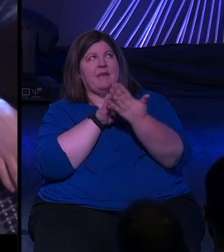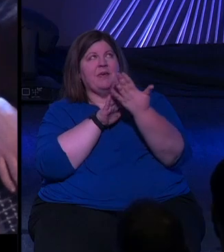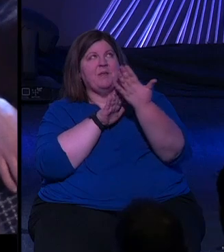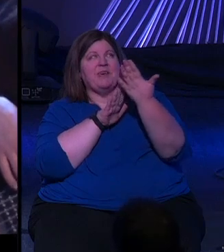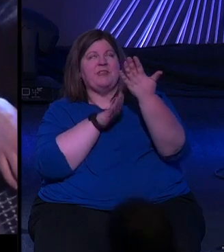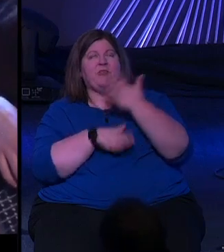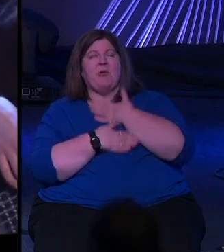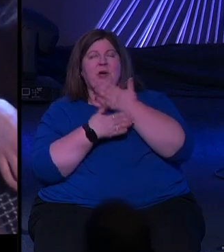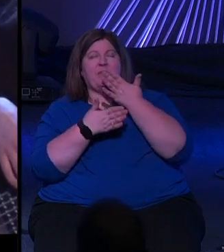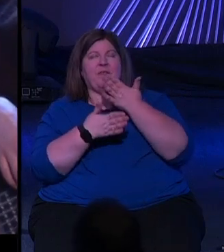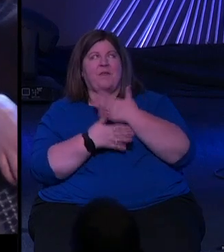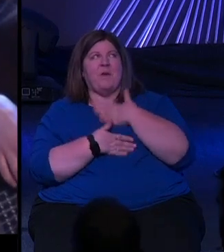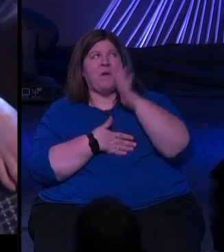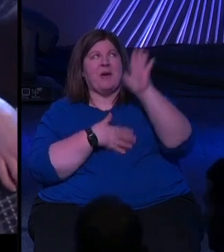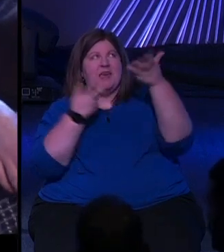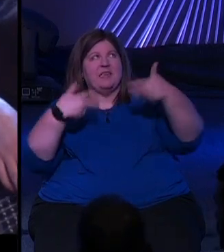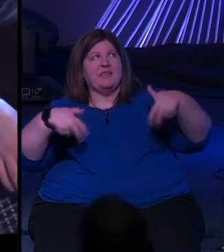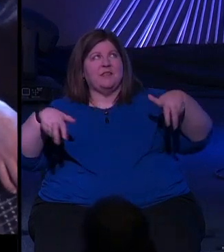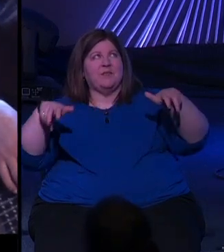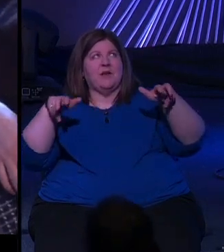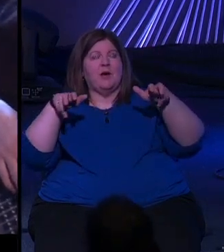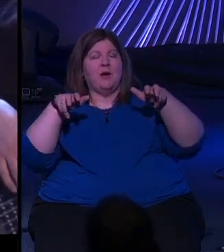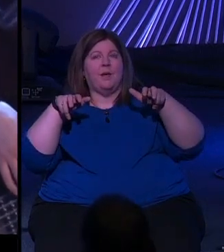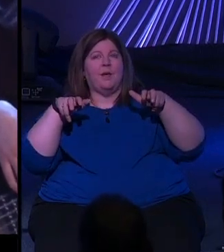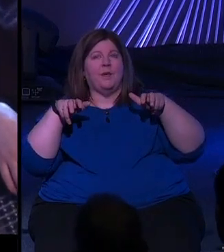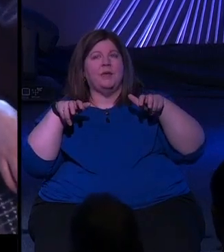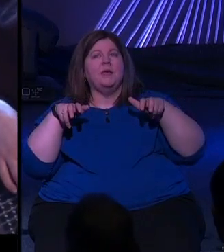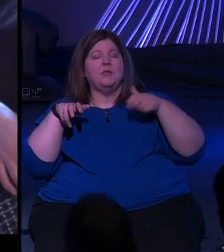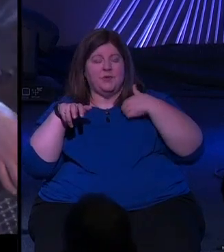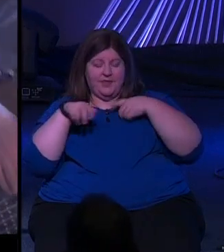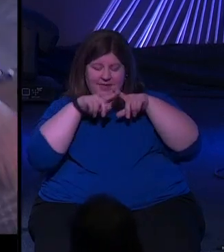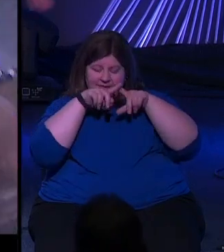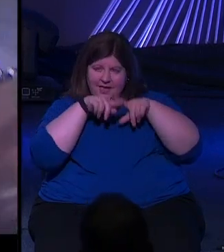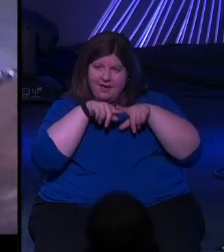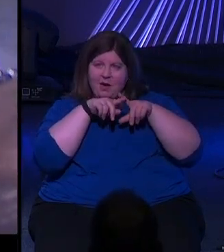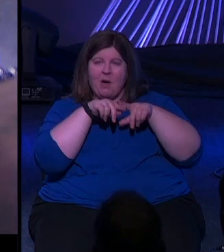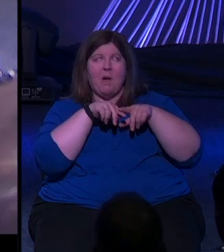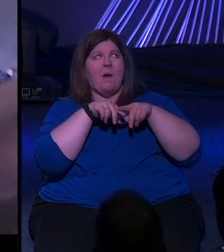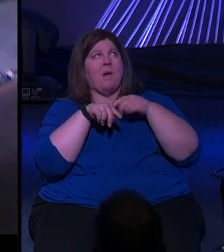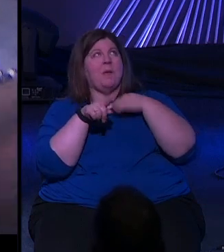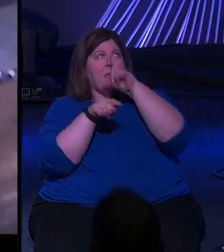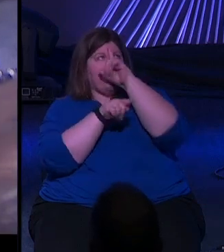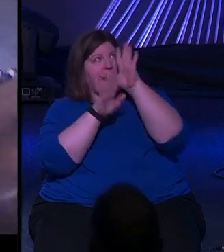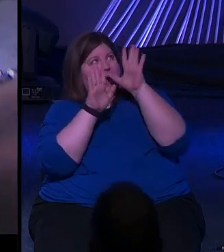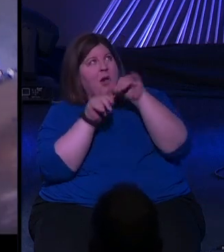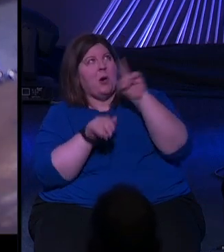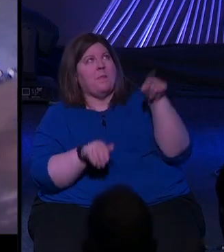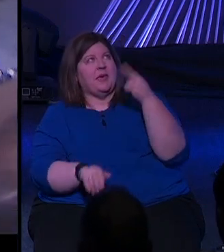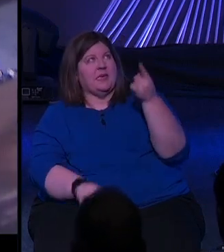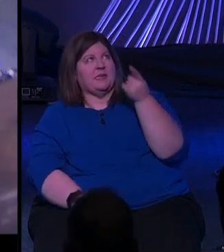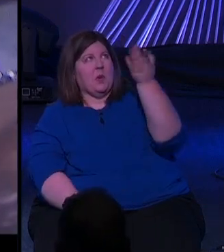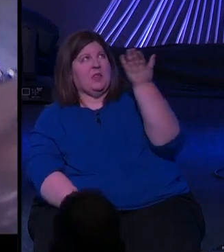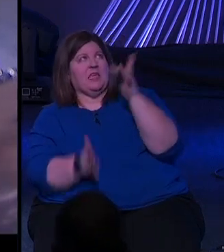stand with joy before his throne. To this I hold, my